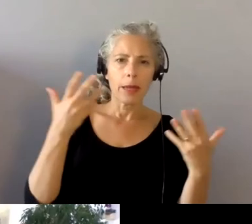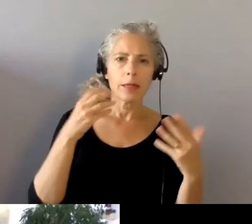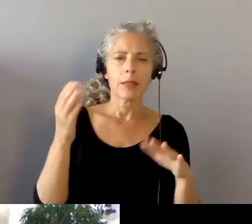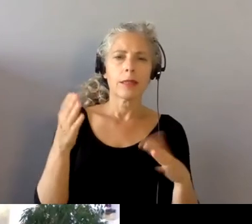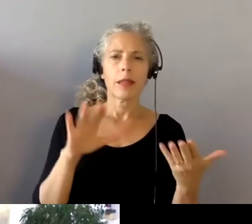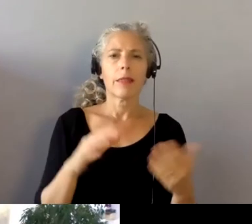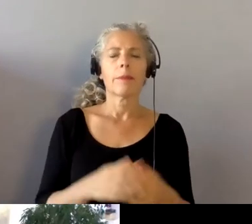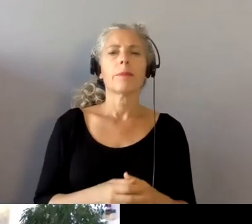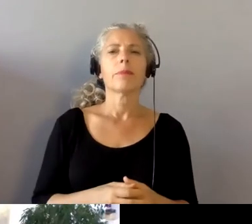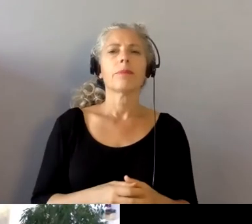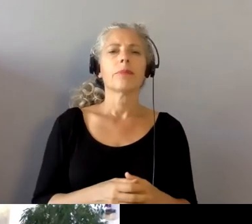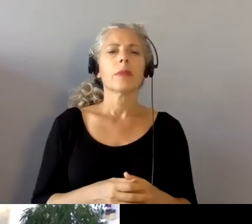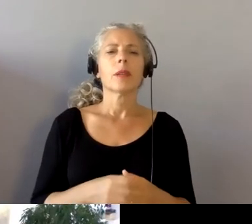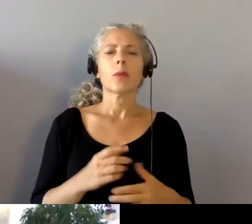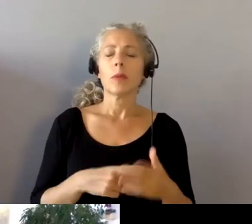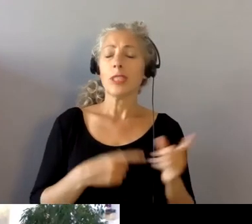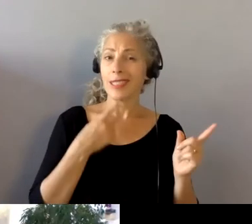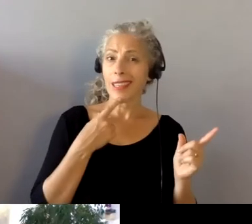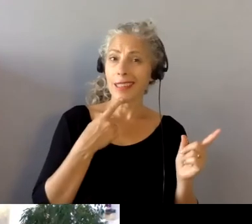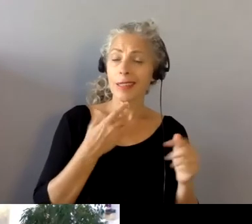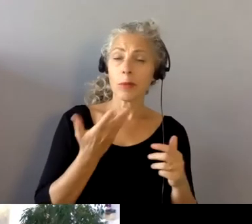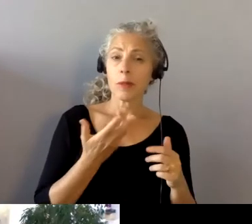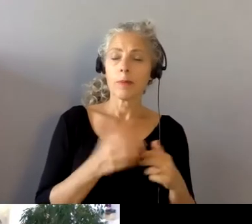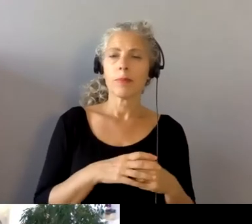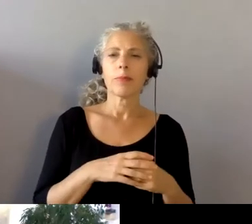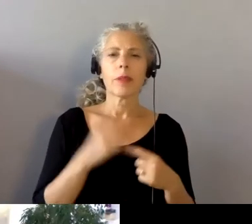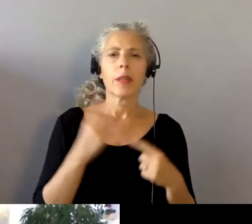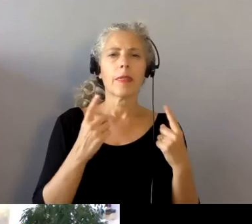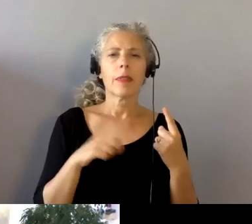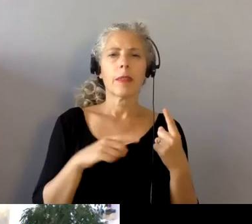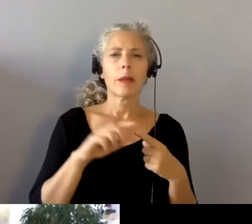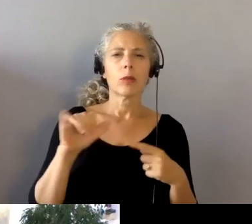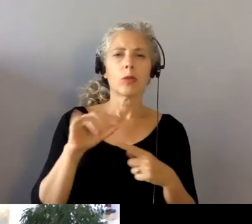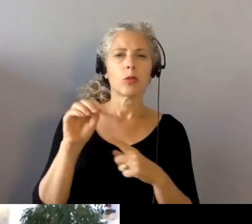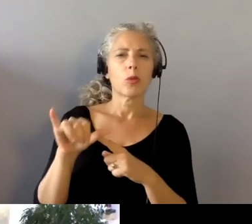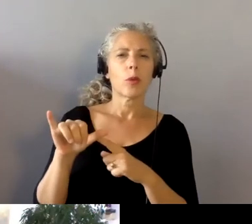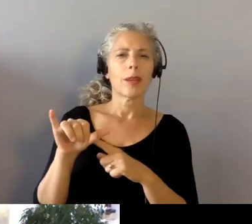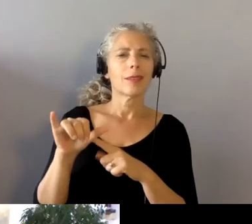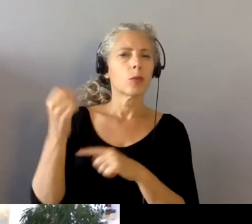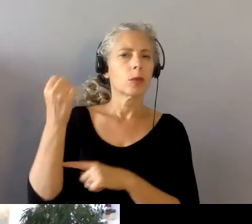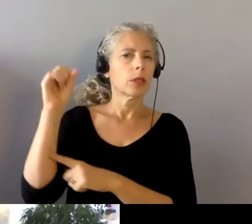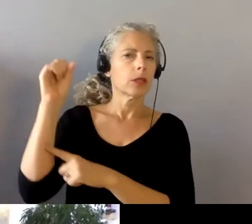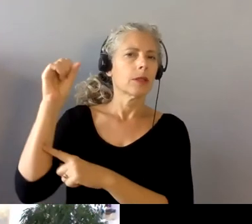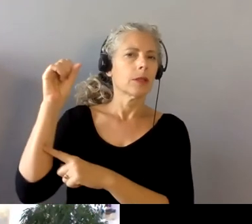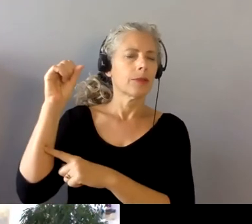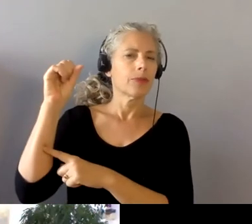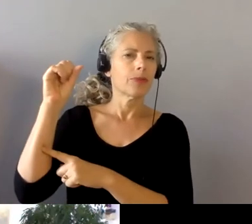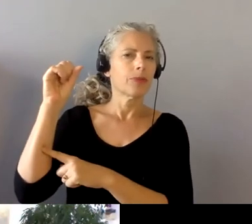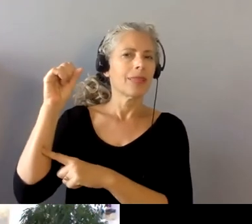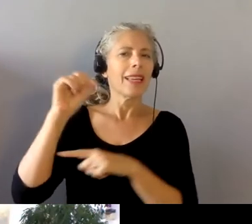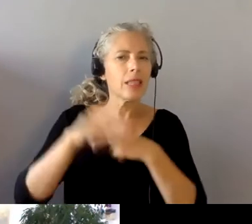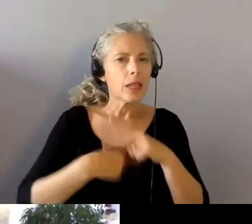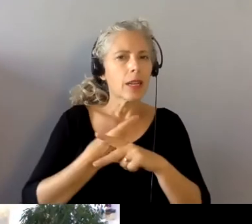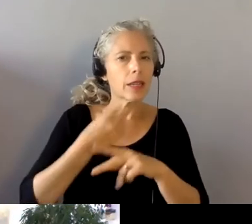is what she was saying was thinking about joy as a place of resistance, like as a form